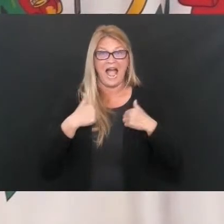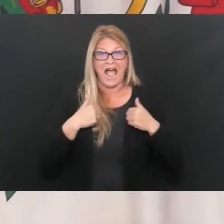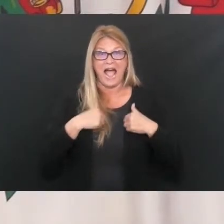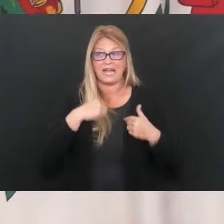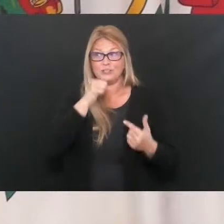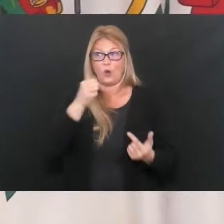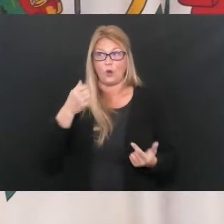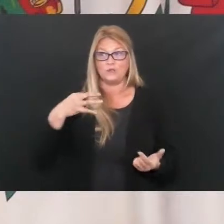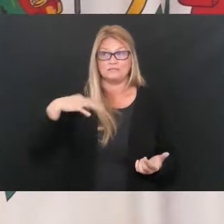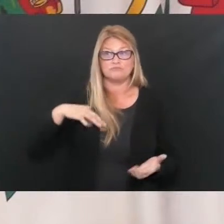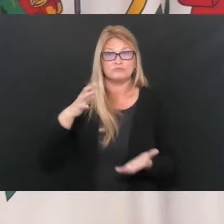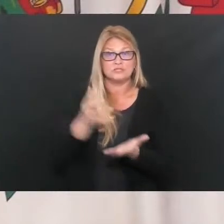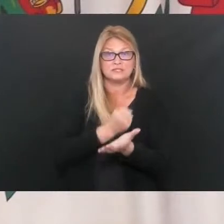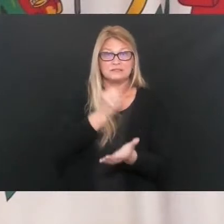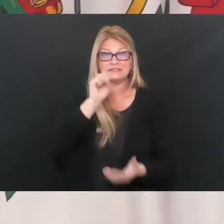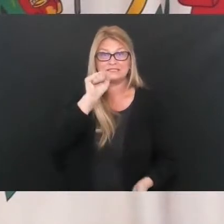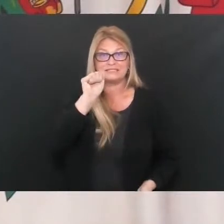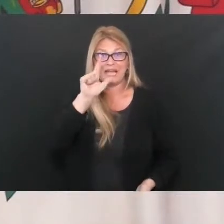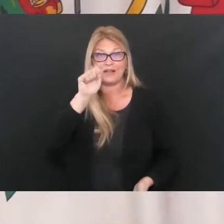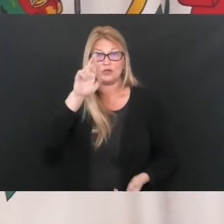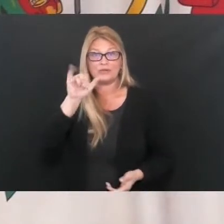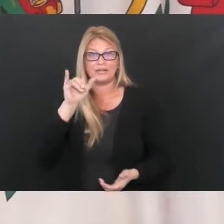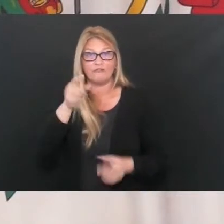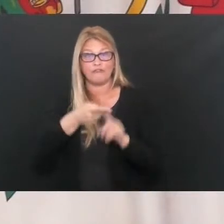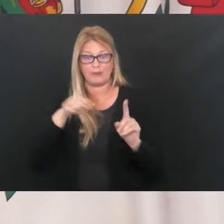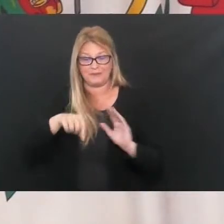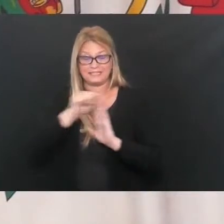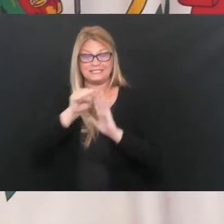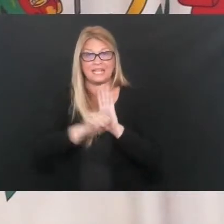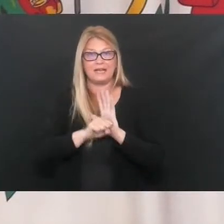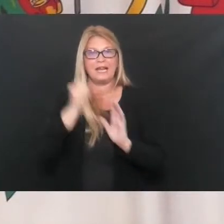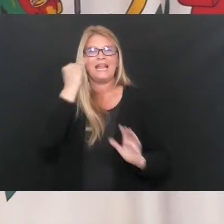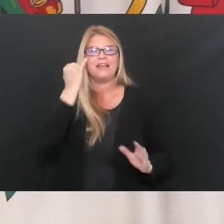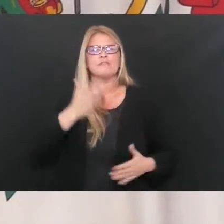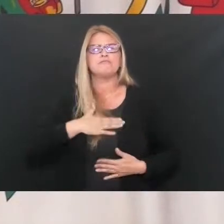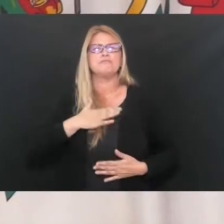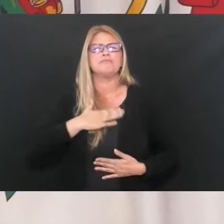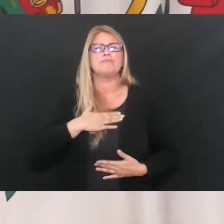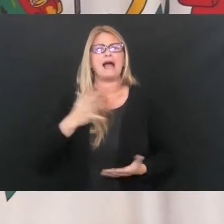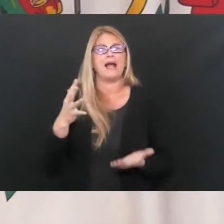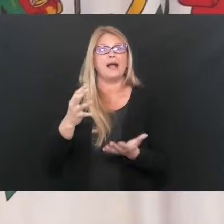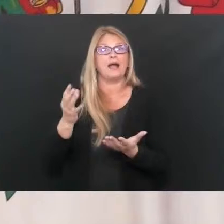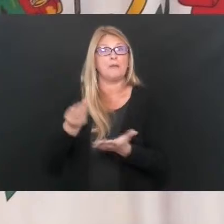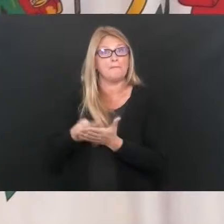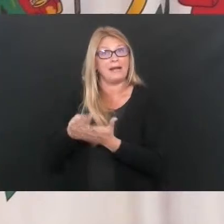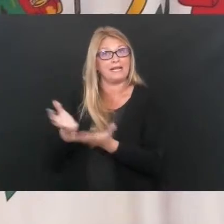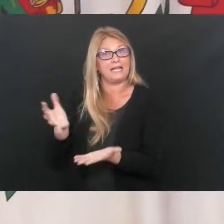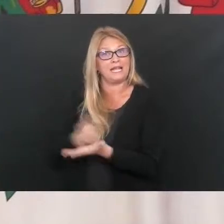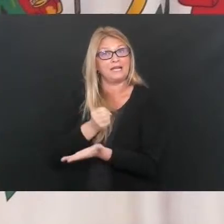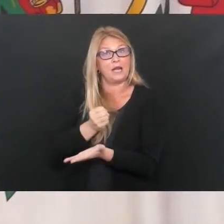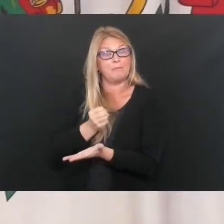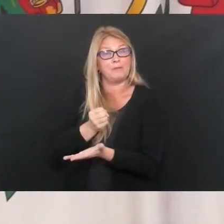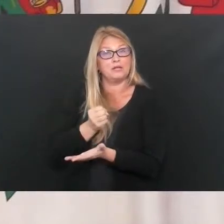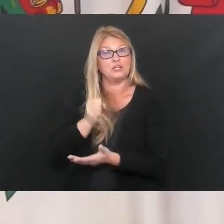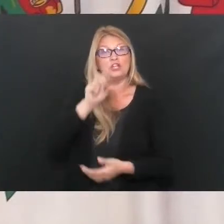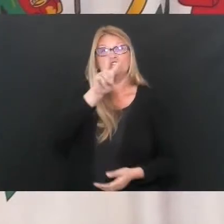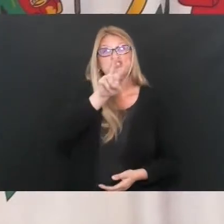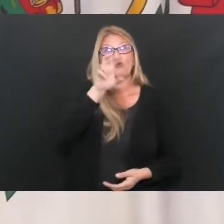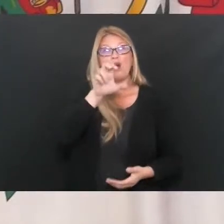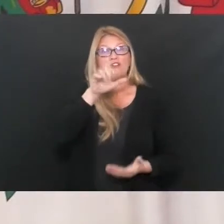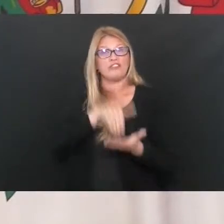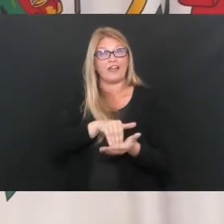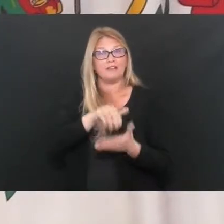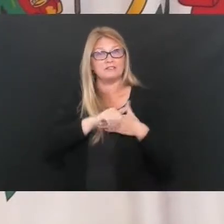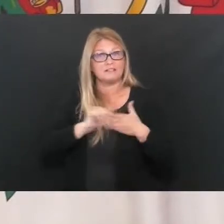salary from the state. You know, if my income, you know, were